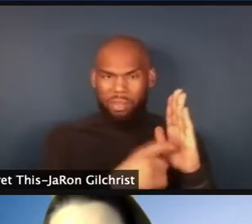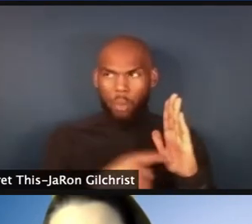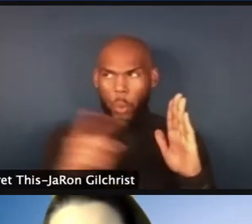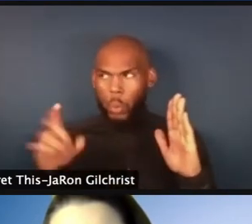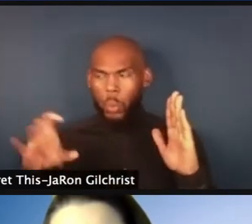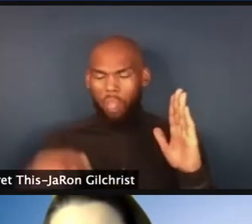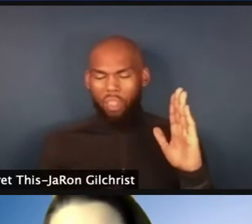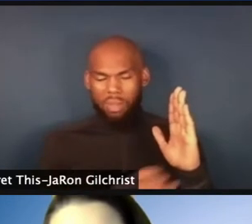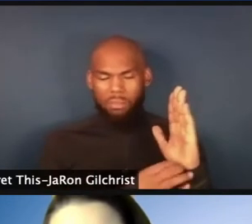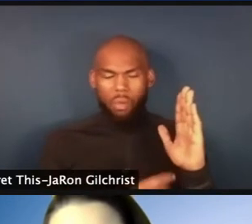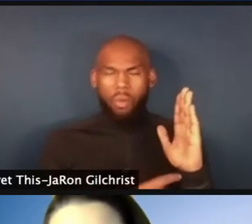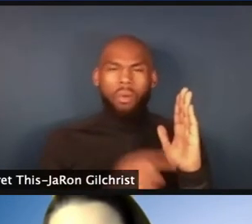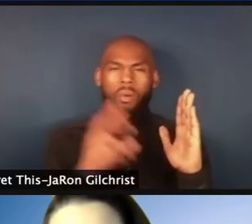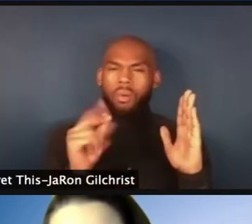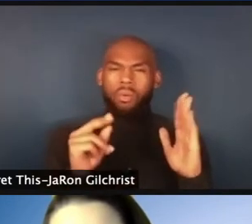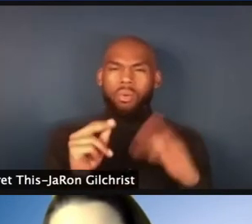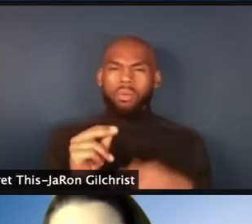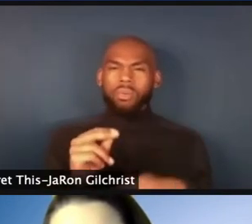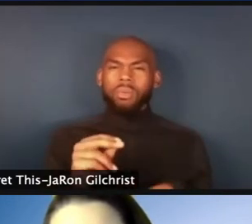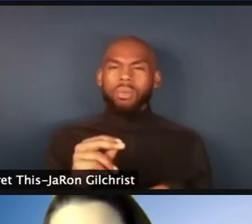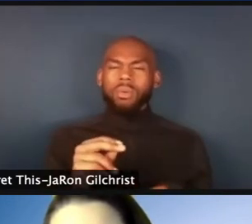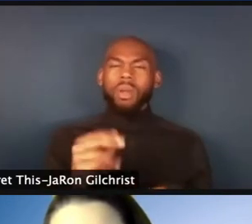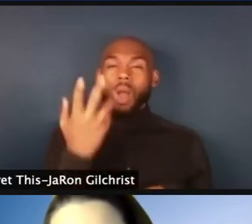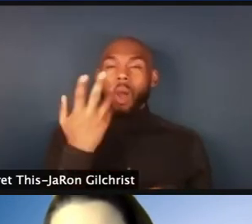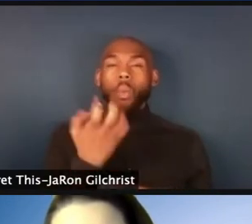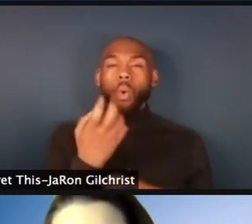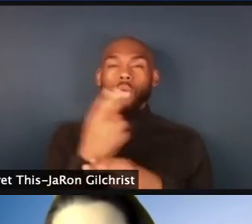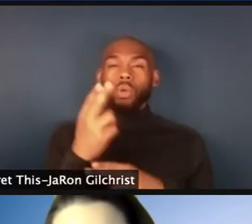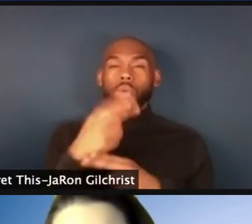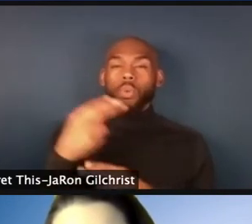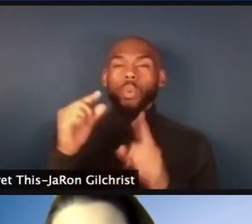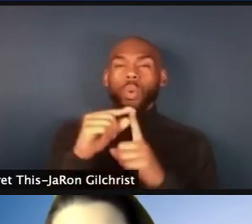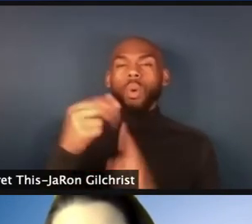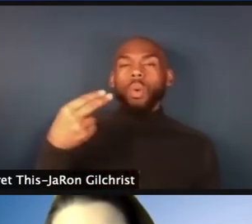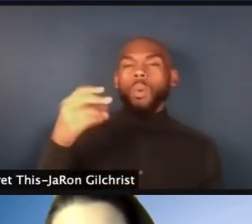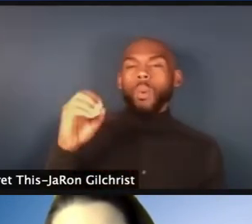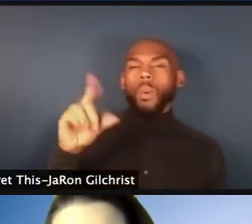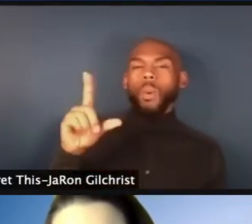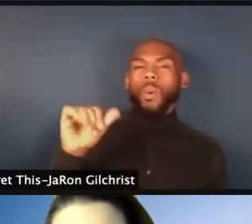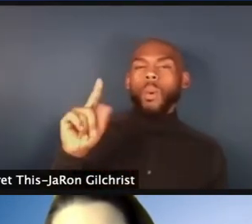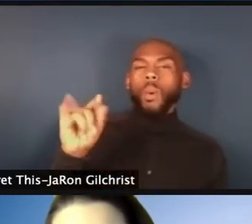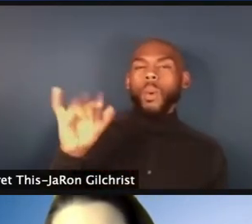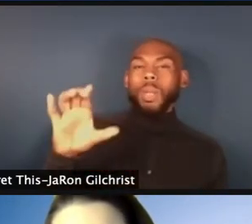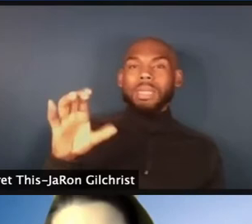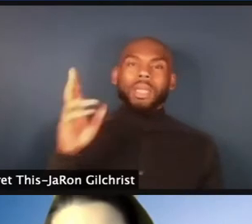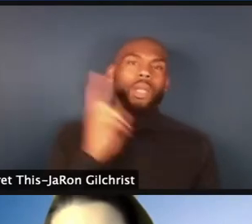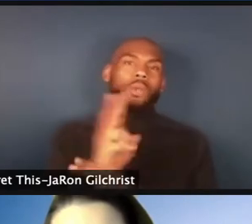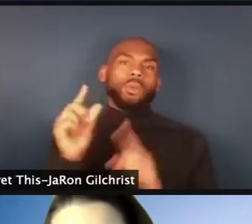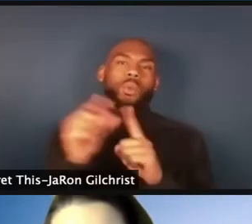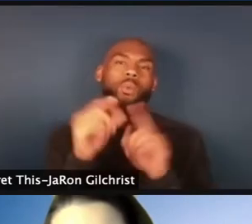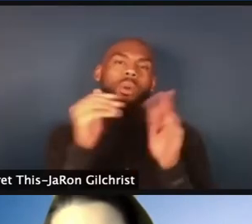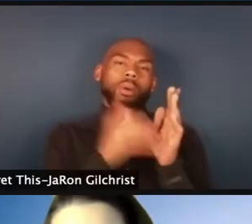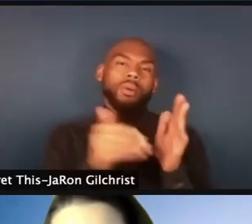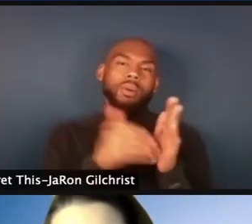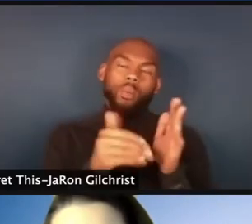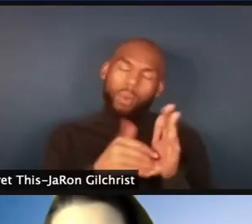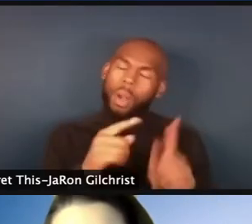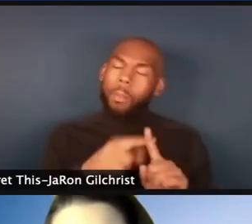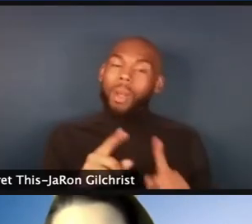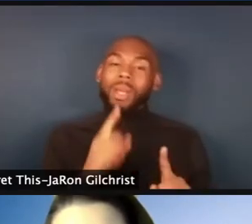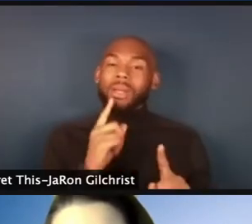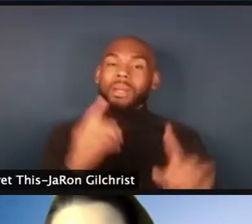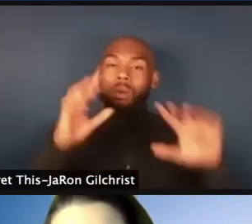whole, I'm gonna use the word holistic, even though it's used a million times for a million different reasons, but it's a really holistic